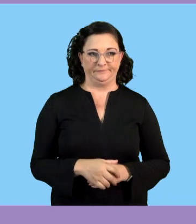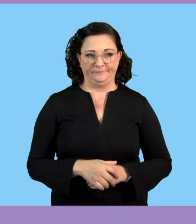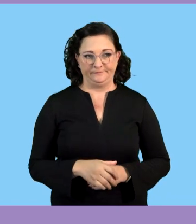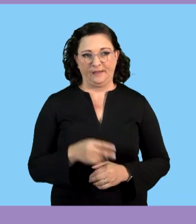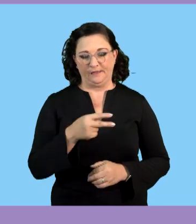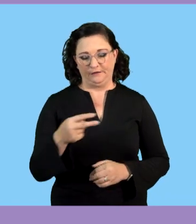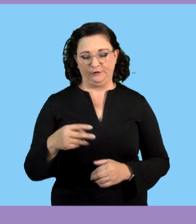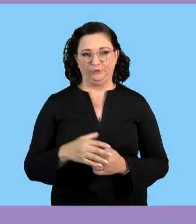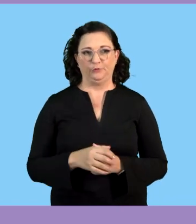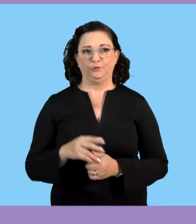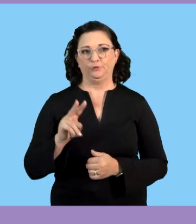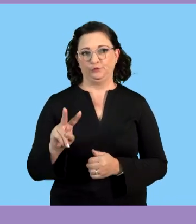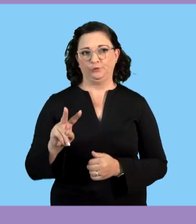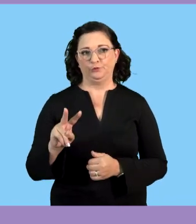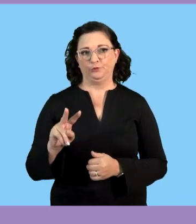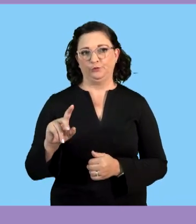15.